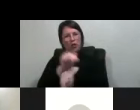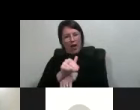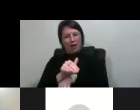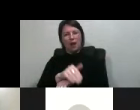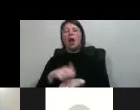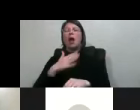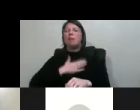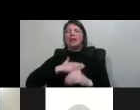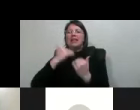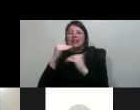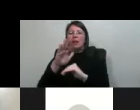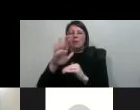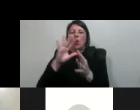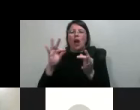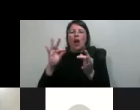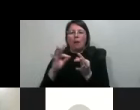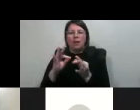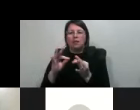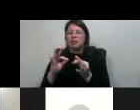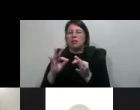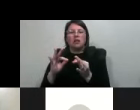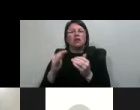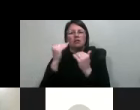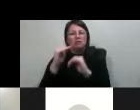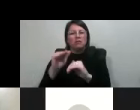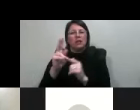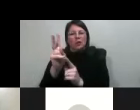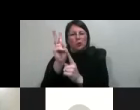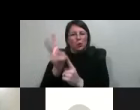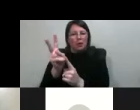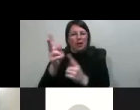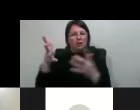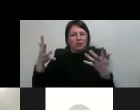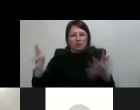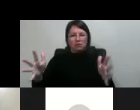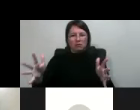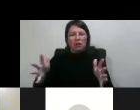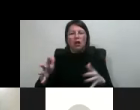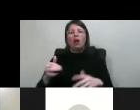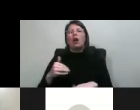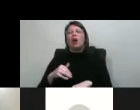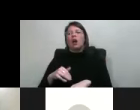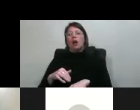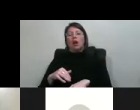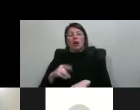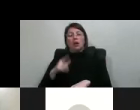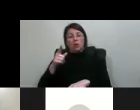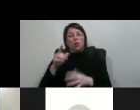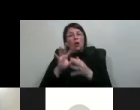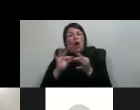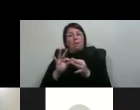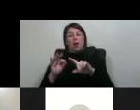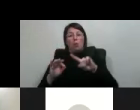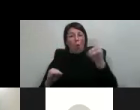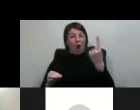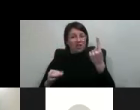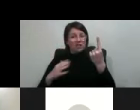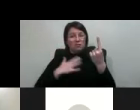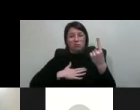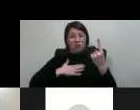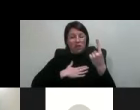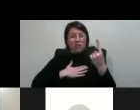limit all comments to no more than 2 minutes. We ask that you only make 1 comment so that we can